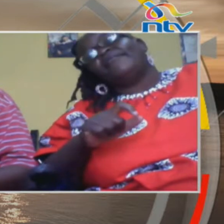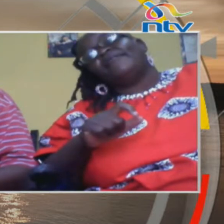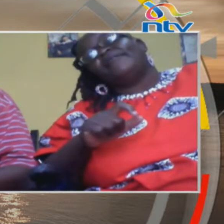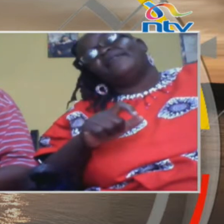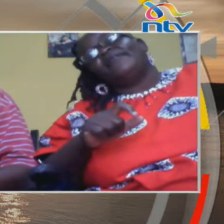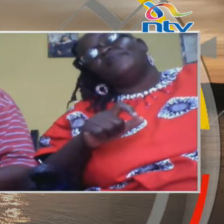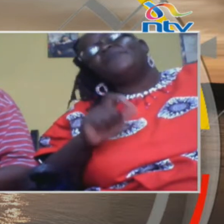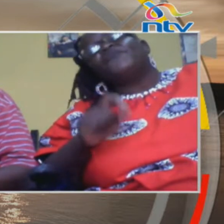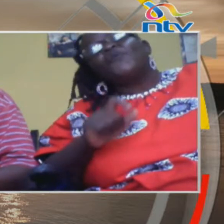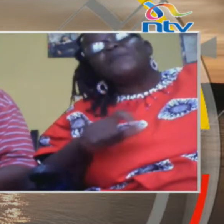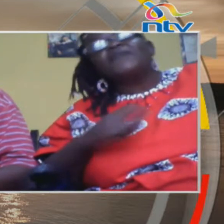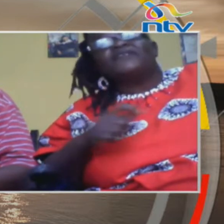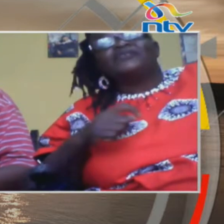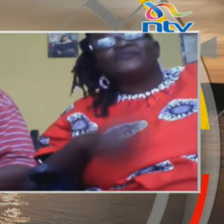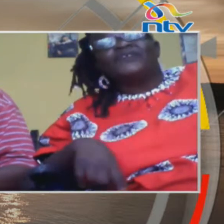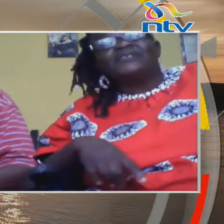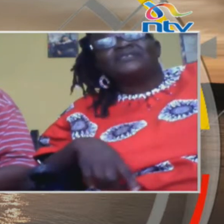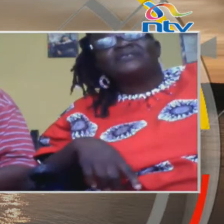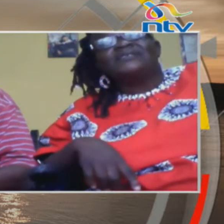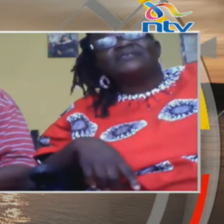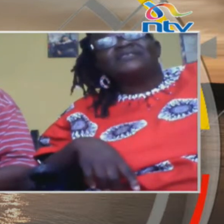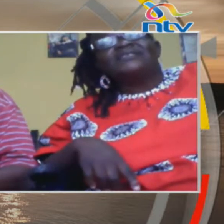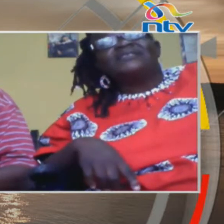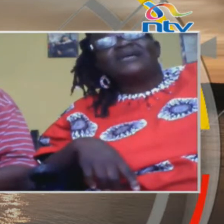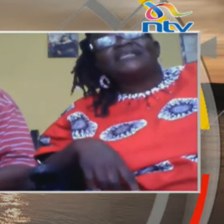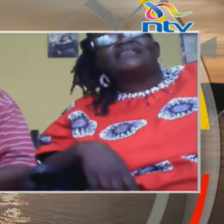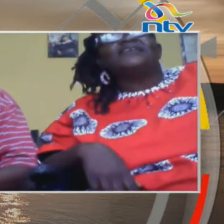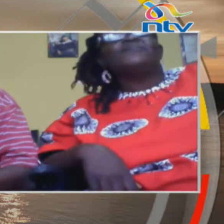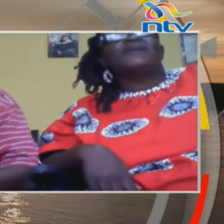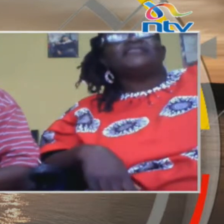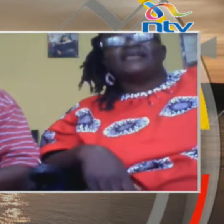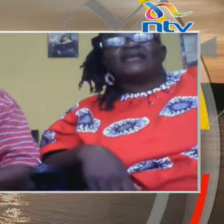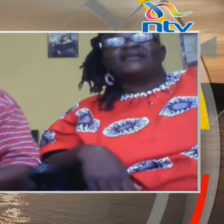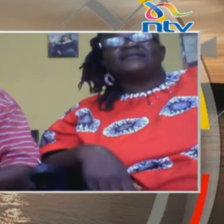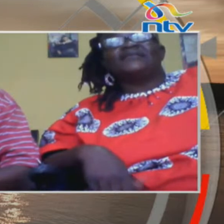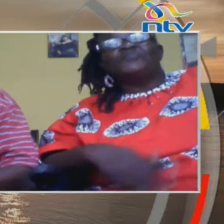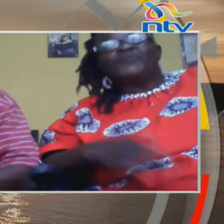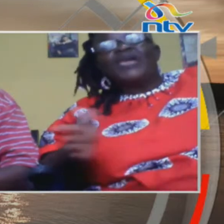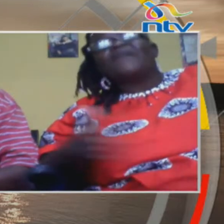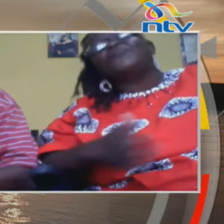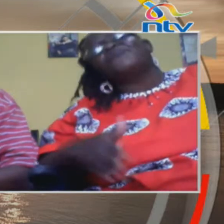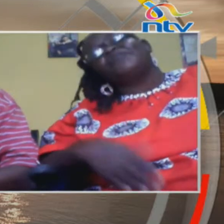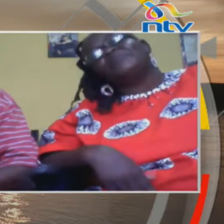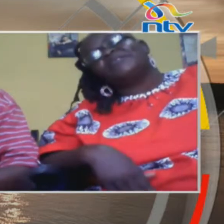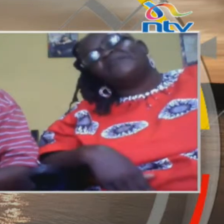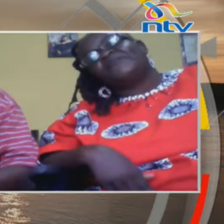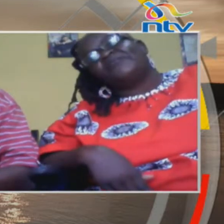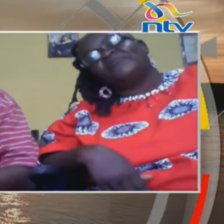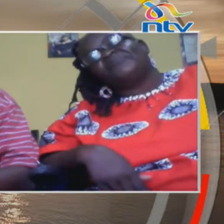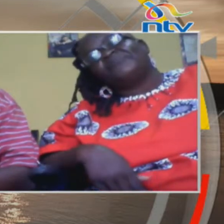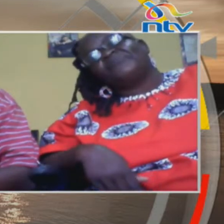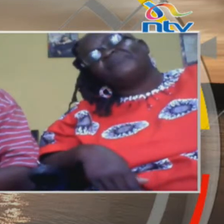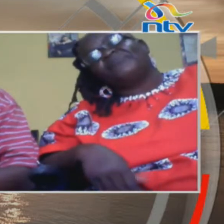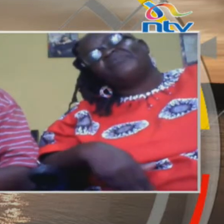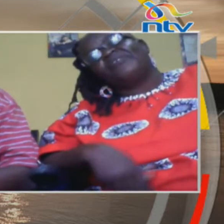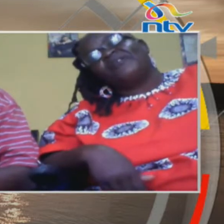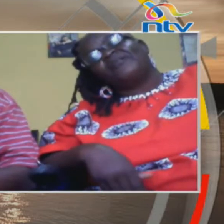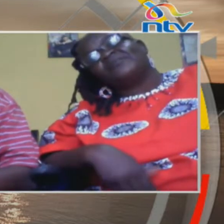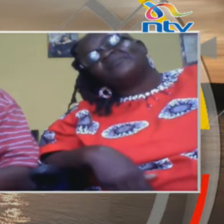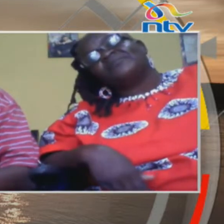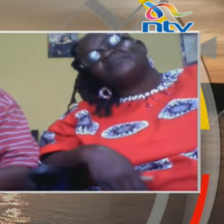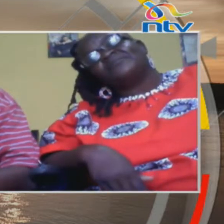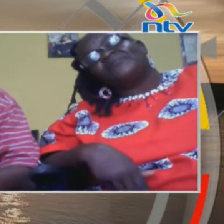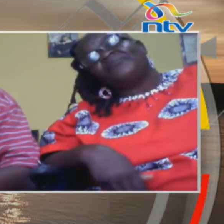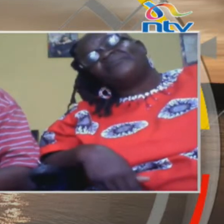month before we met face to face. And I think by then he had proved himself.